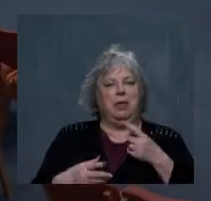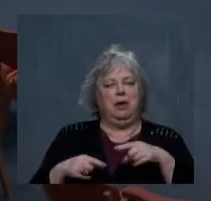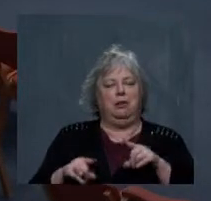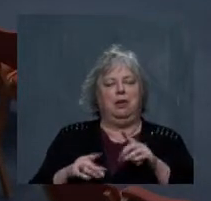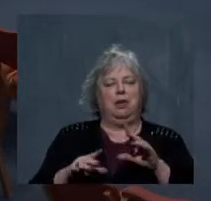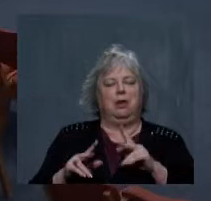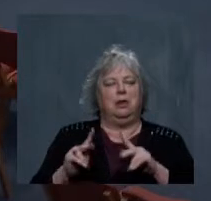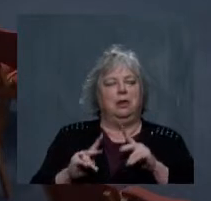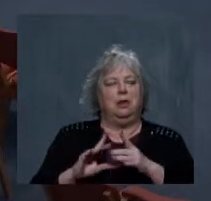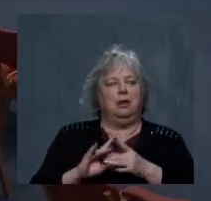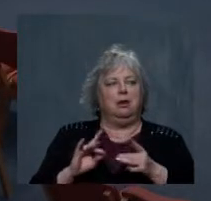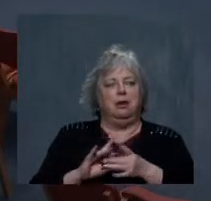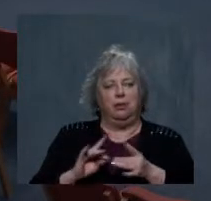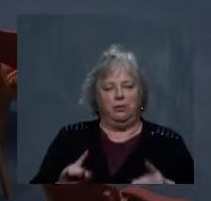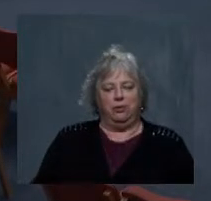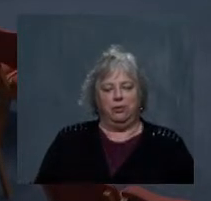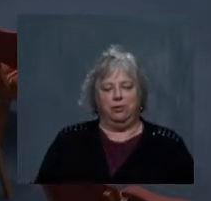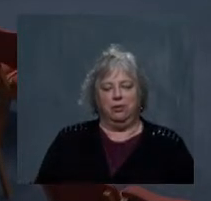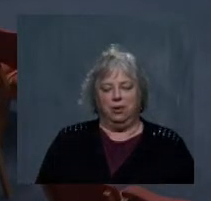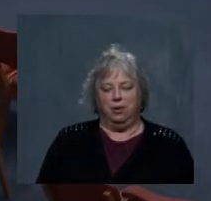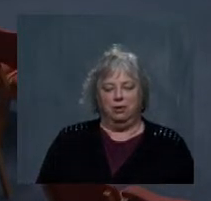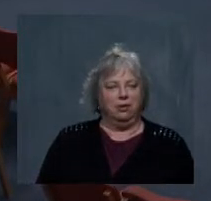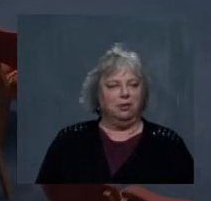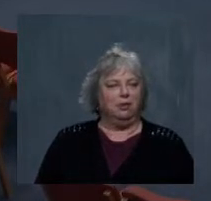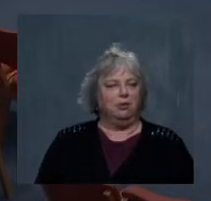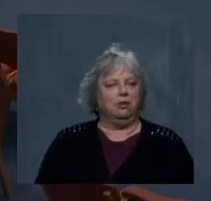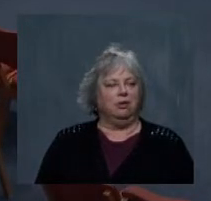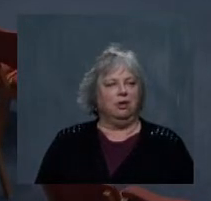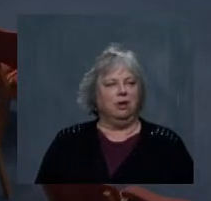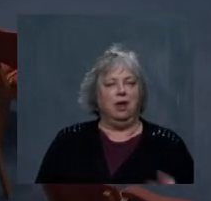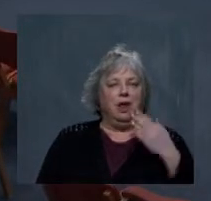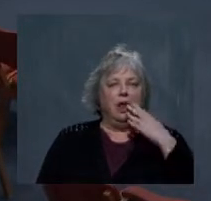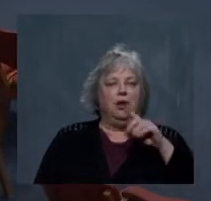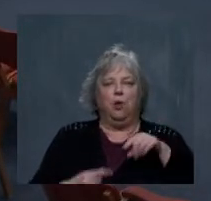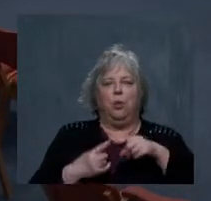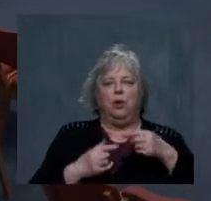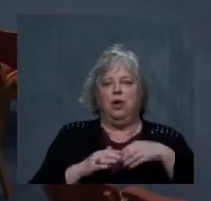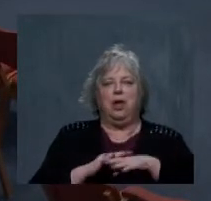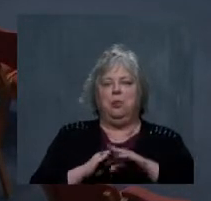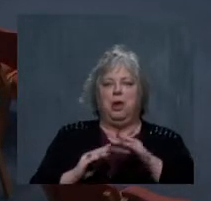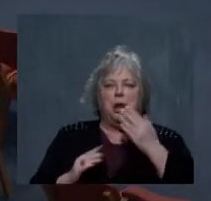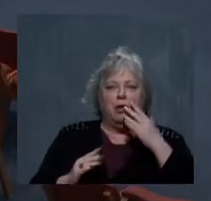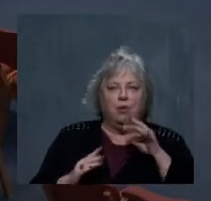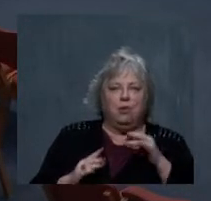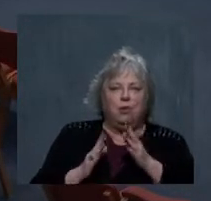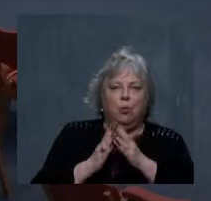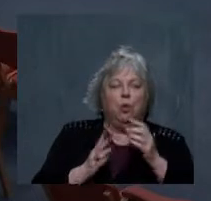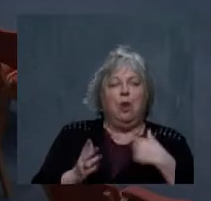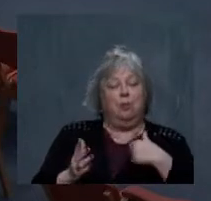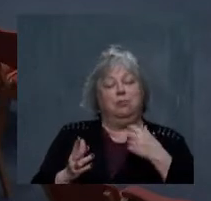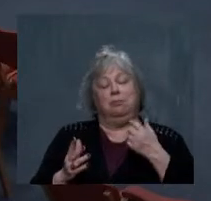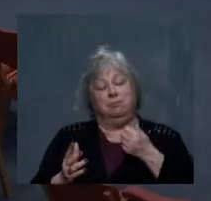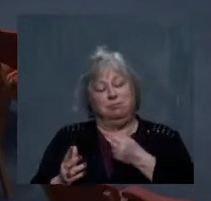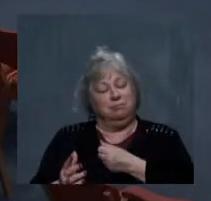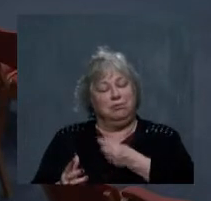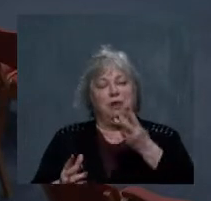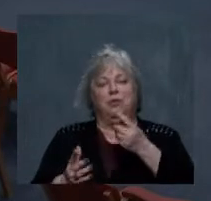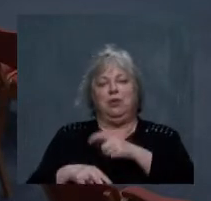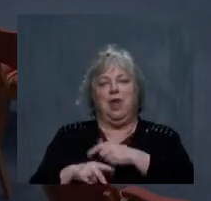some communications after that, but that was, I don't know when you came in, I asked for cards, you know, multiple times,